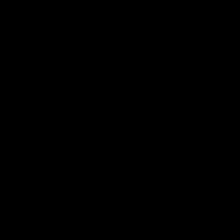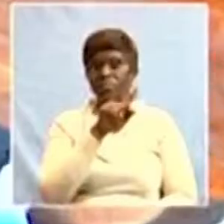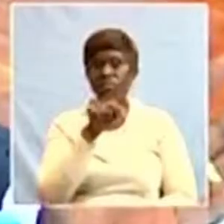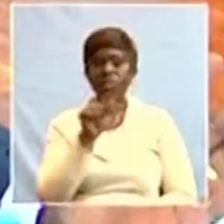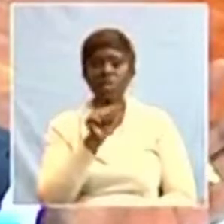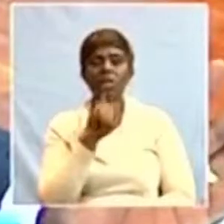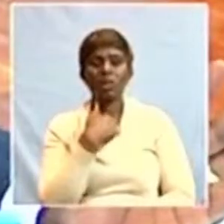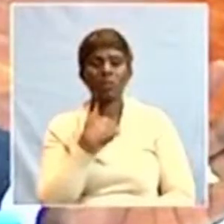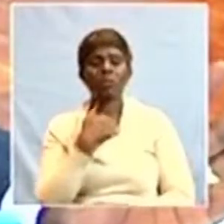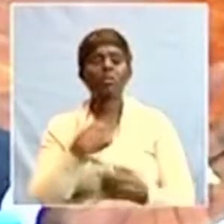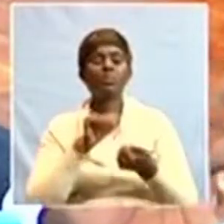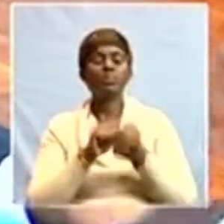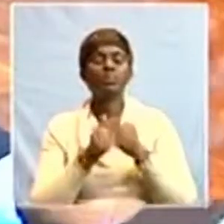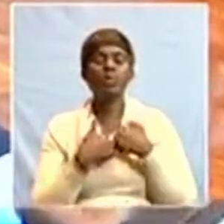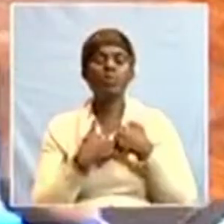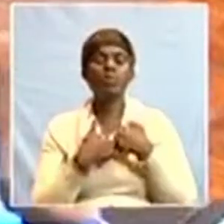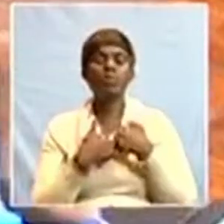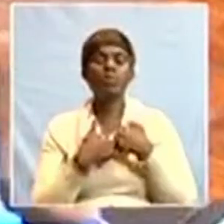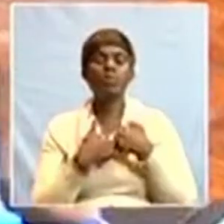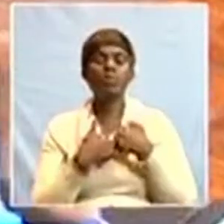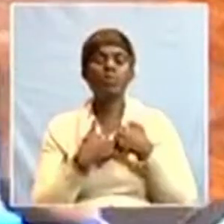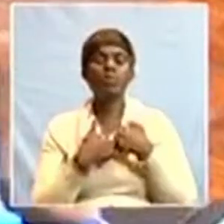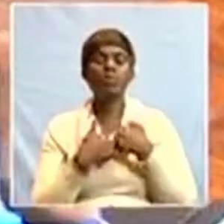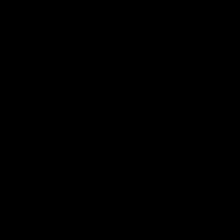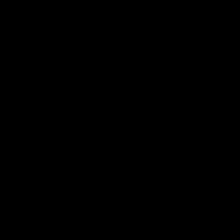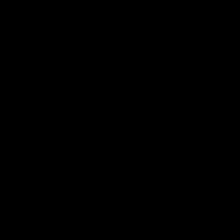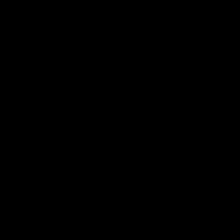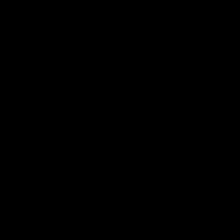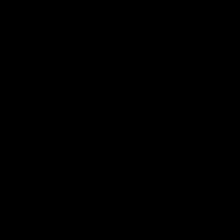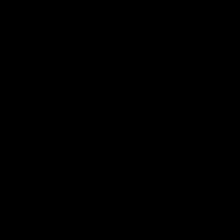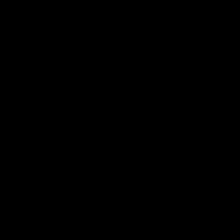guys, we're having a challenge. What we want